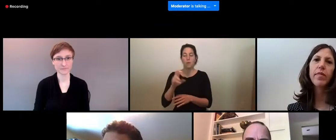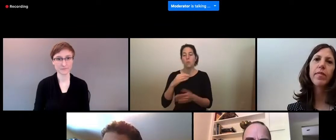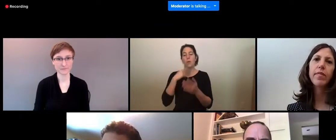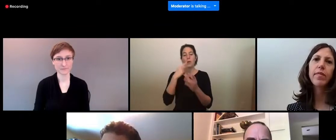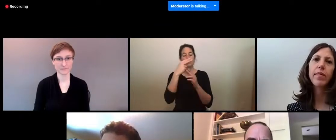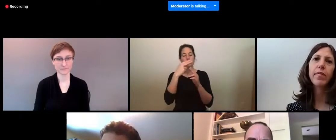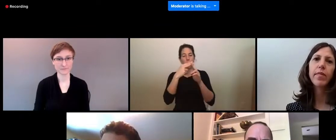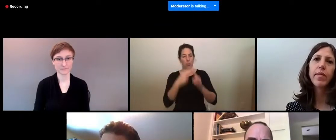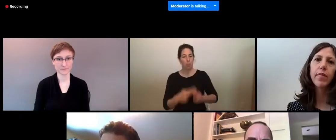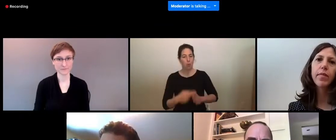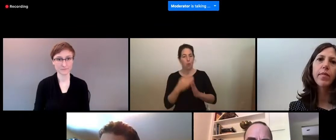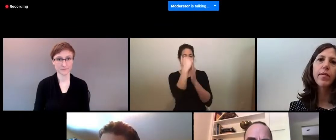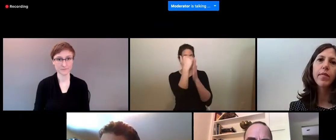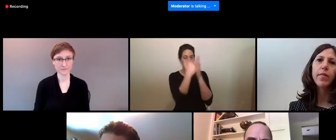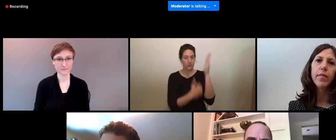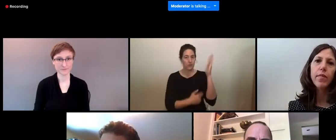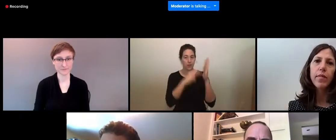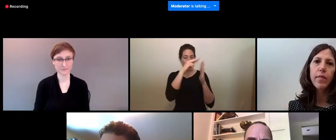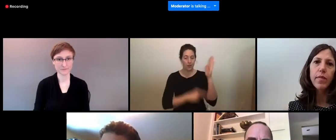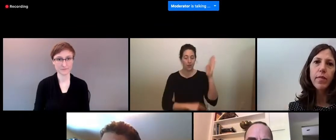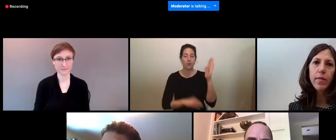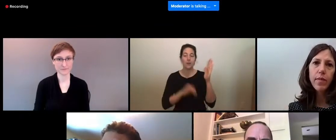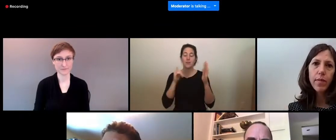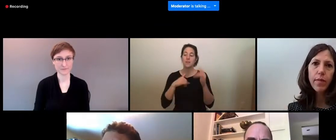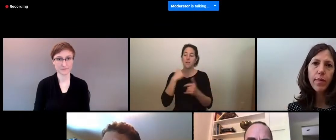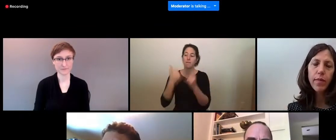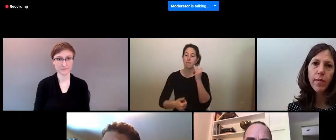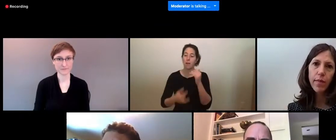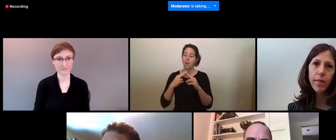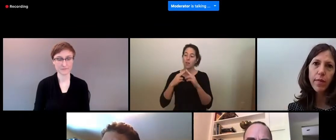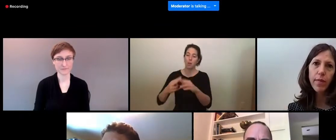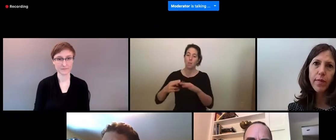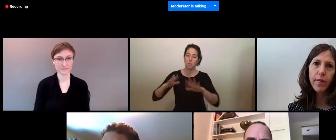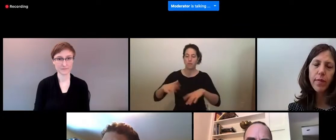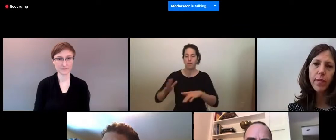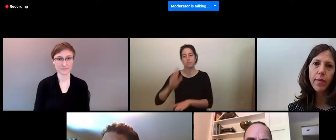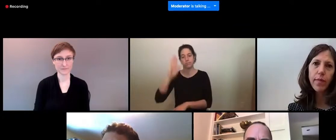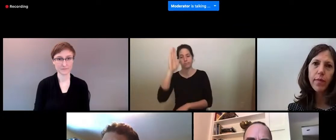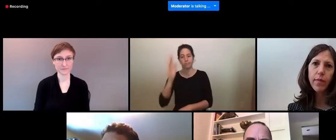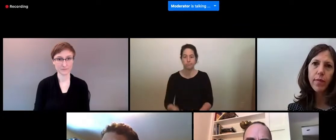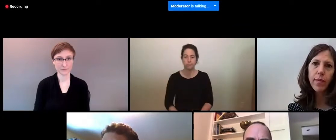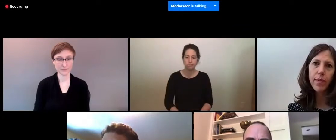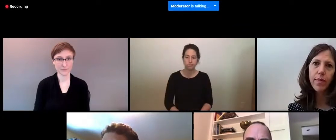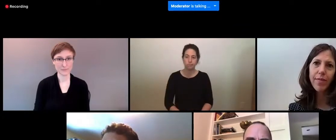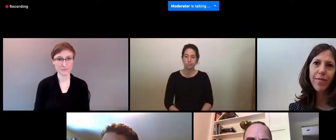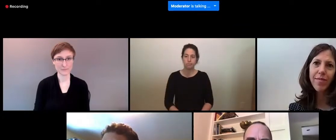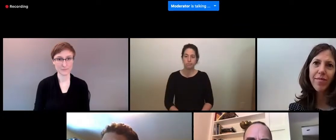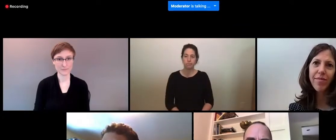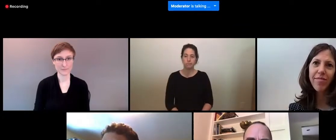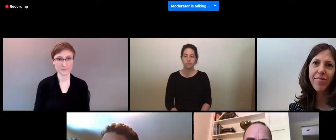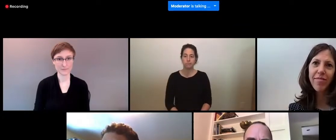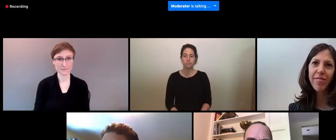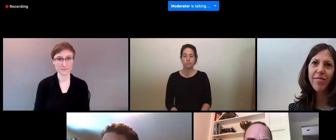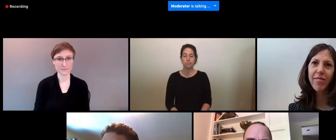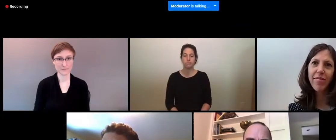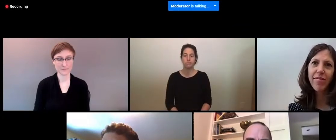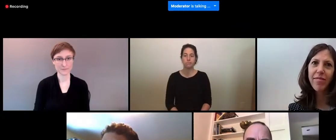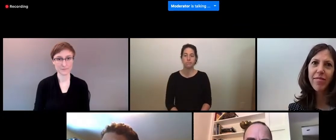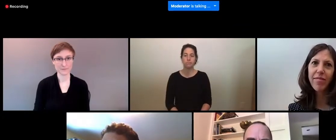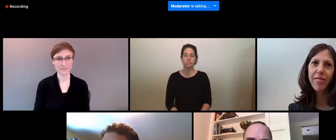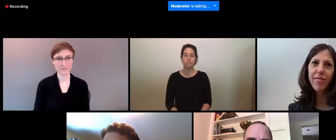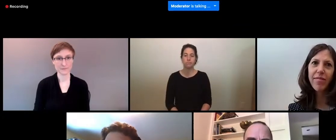d'indiquer si vous êtes présent, sauf si je n'ai pas nommé votre organisation. Alors, on commencera avec 104.7